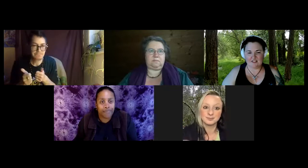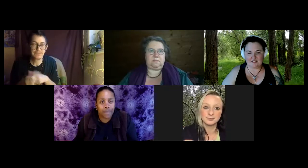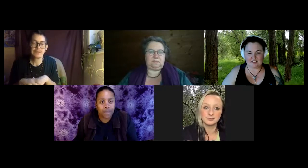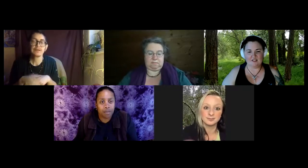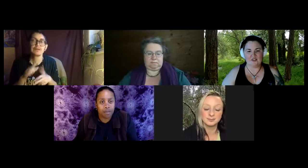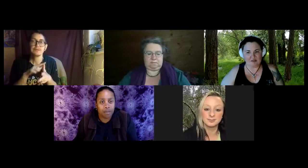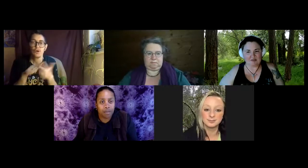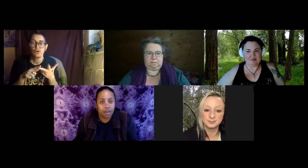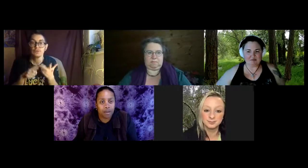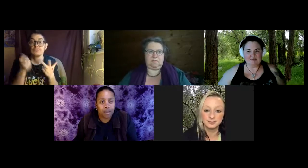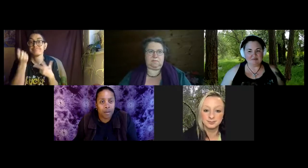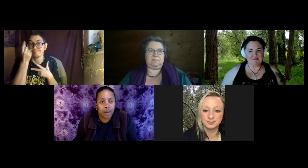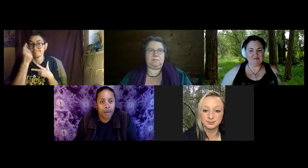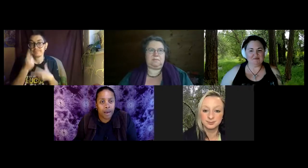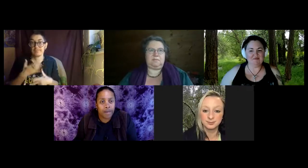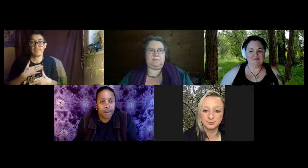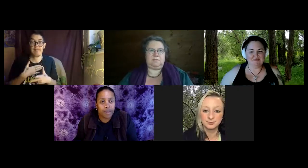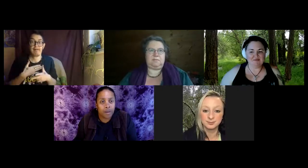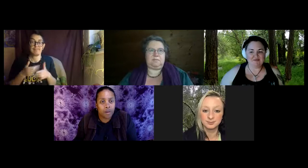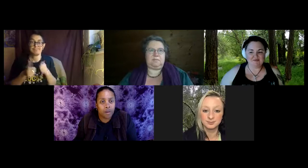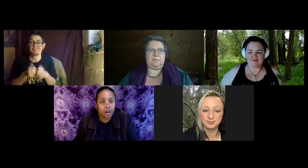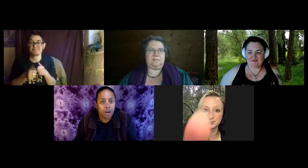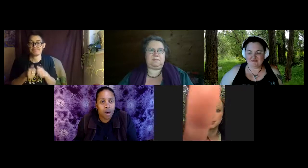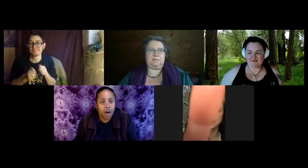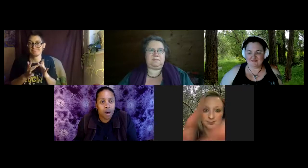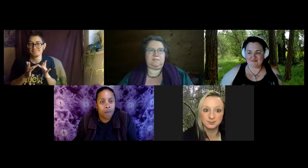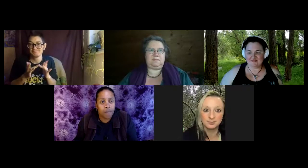www.spiritoracle.com. And so there you have it. And so